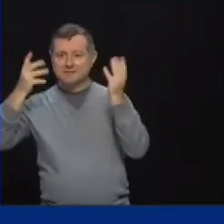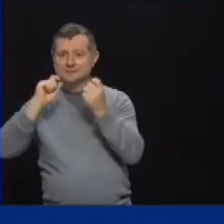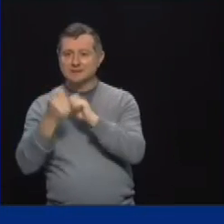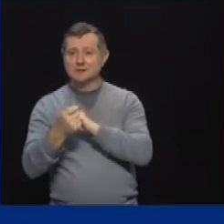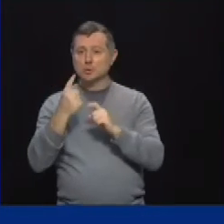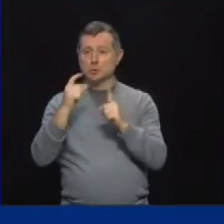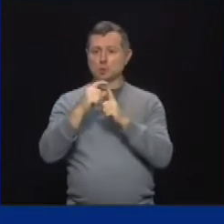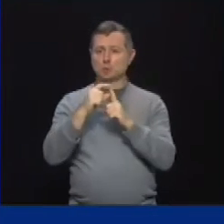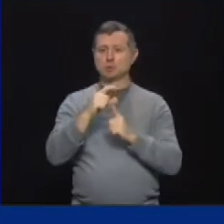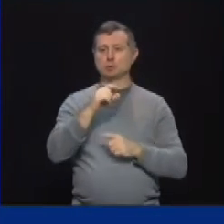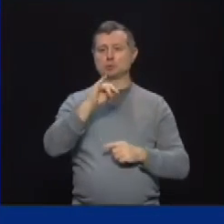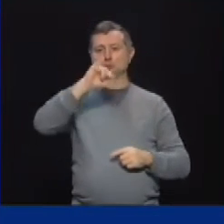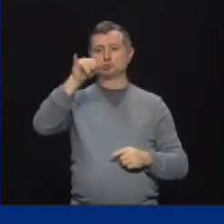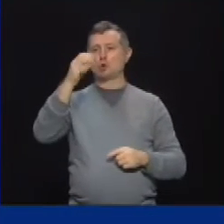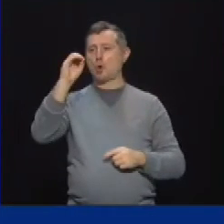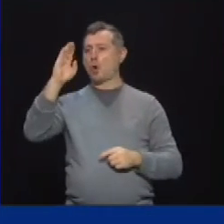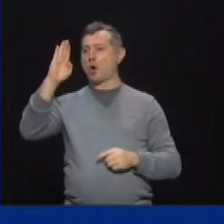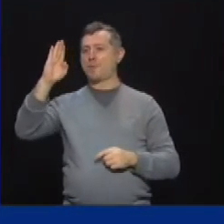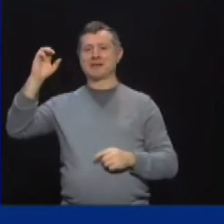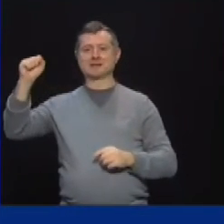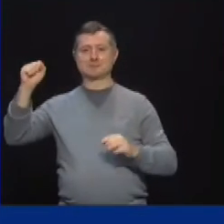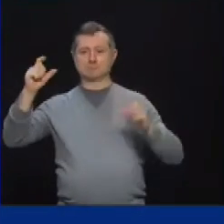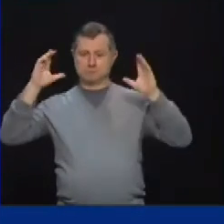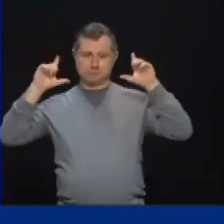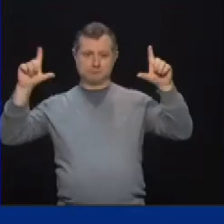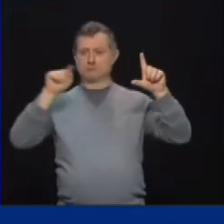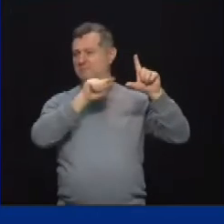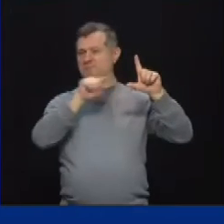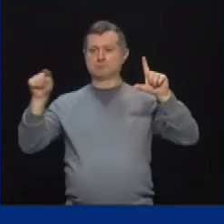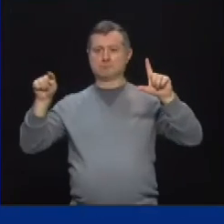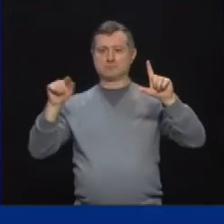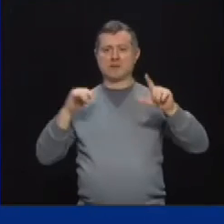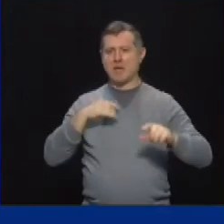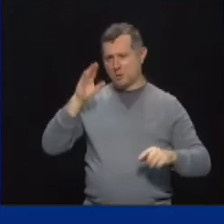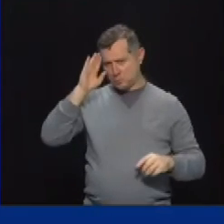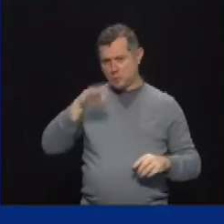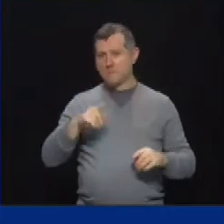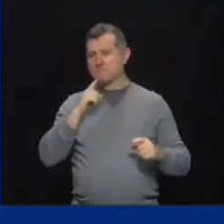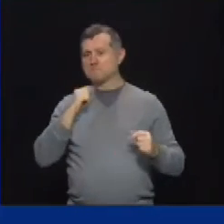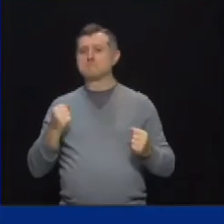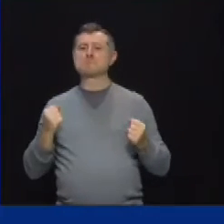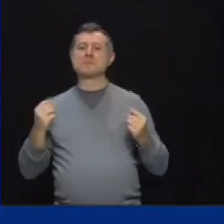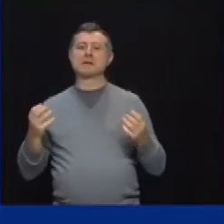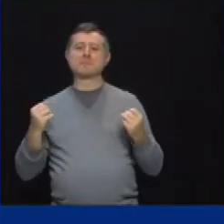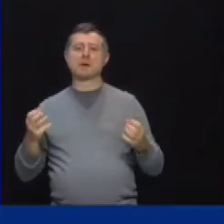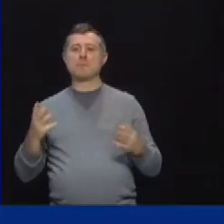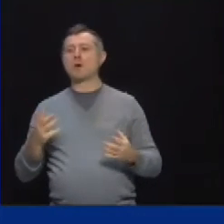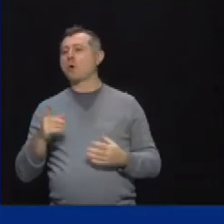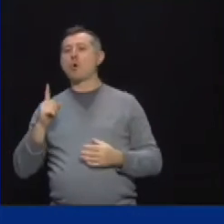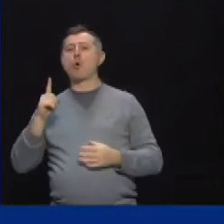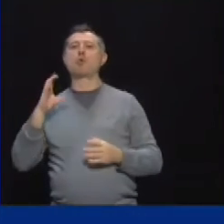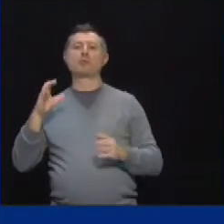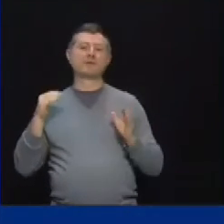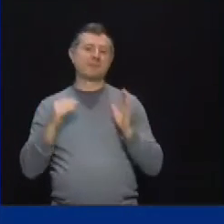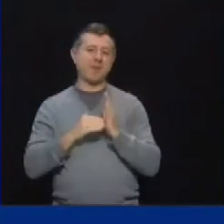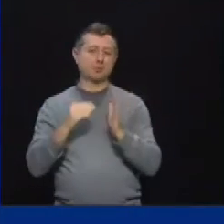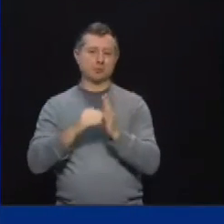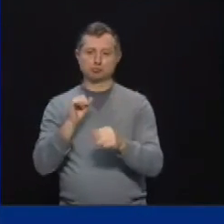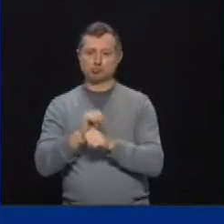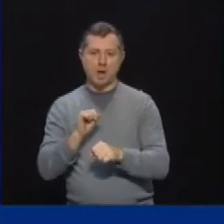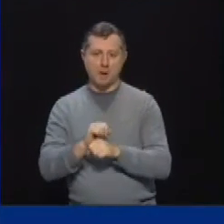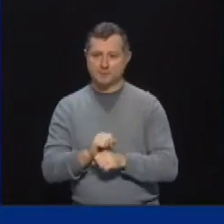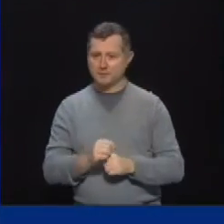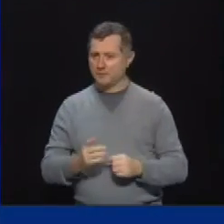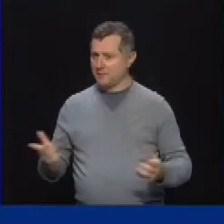way. I know there are literally hundreds of thousands of jobs waiting to be had in the state of New York, whether it's offshore wind, Long Island,